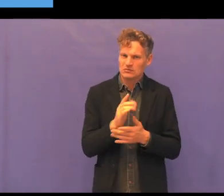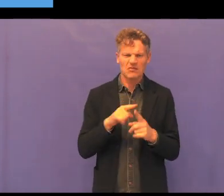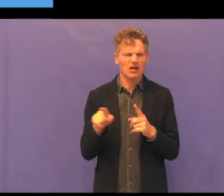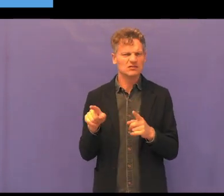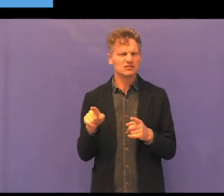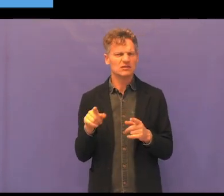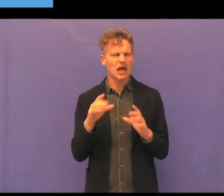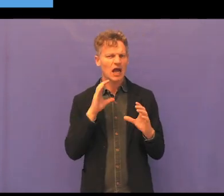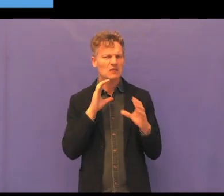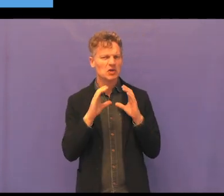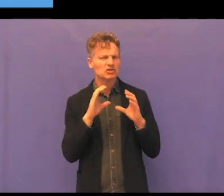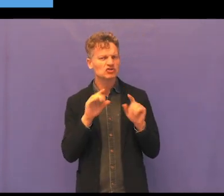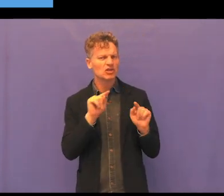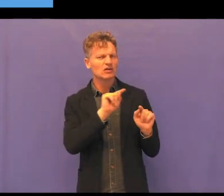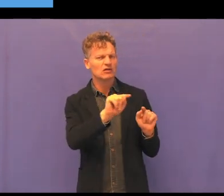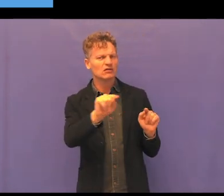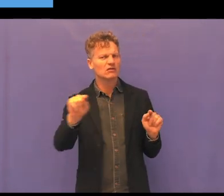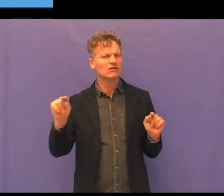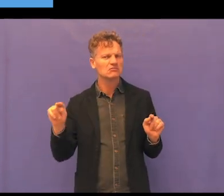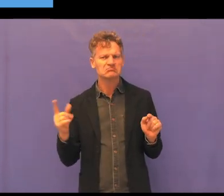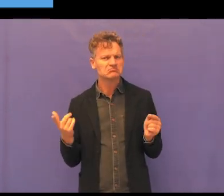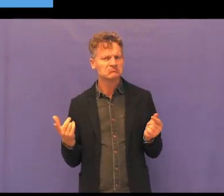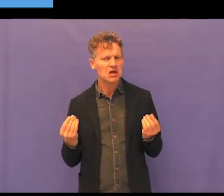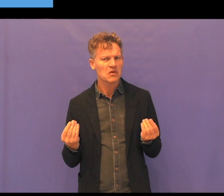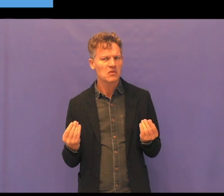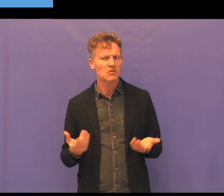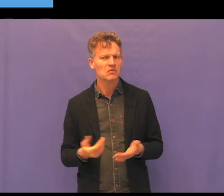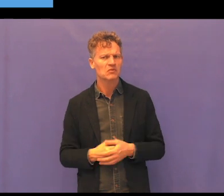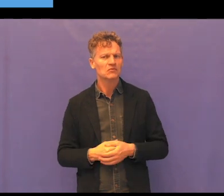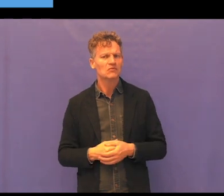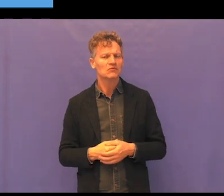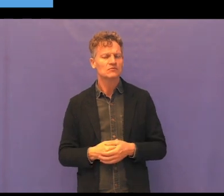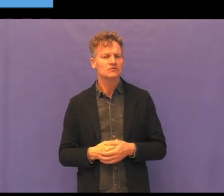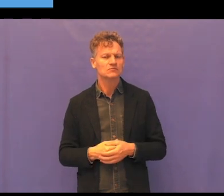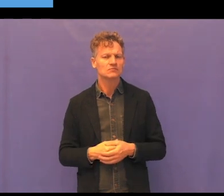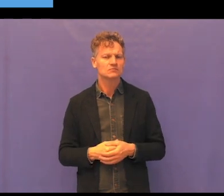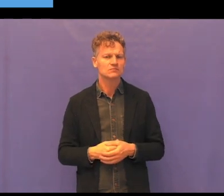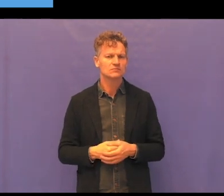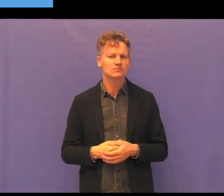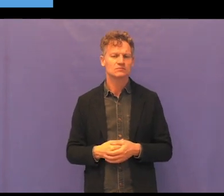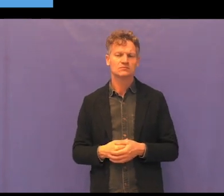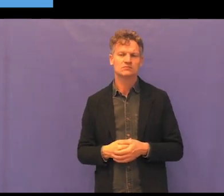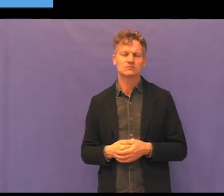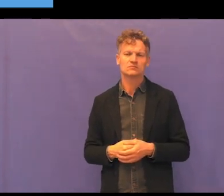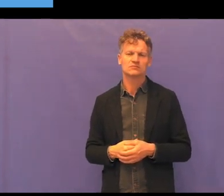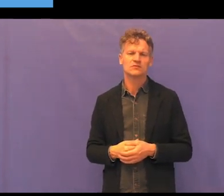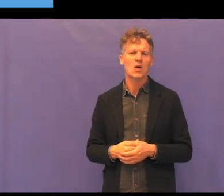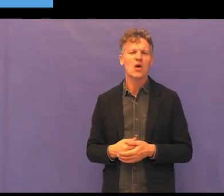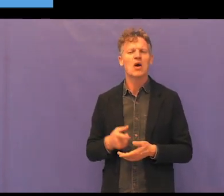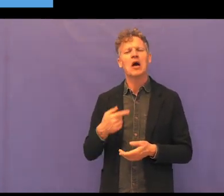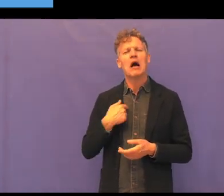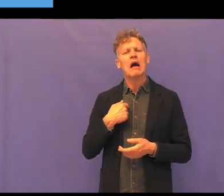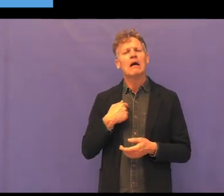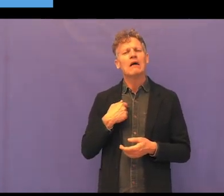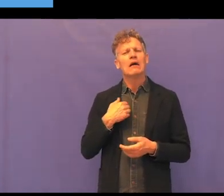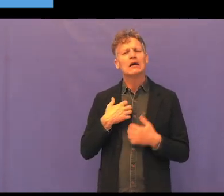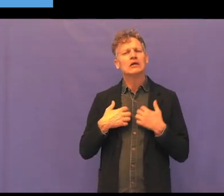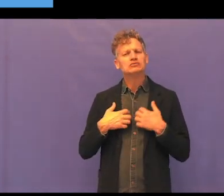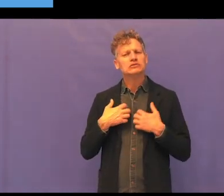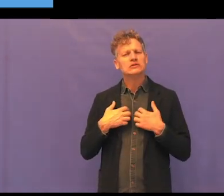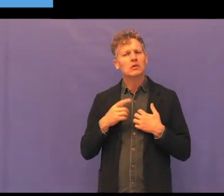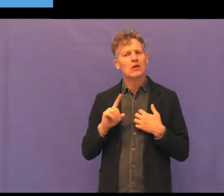forms of alterity? And one of the most interesting areas in current translation research is